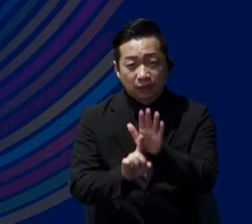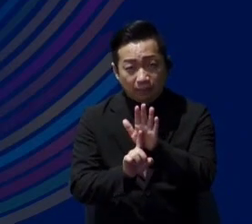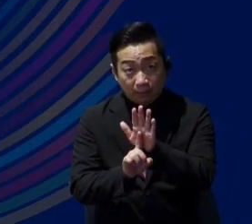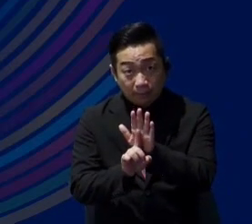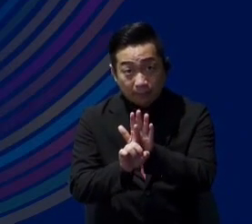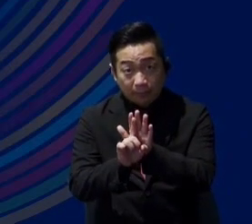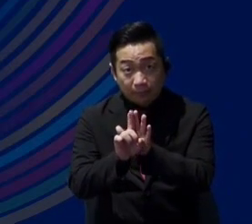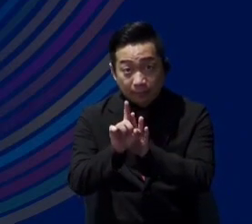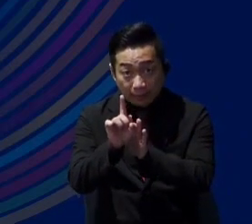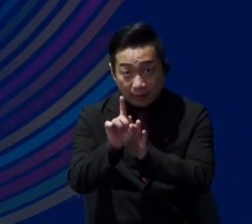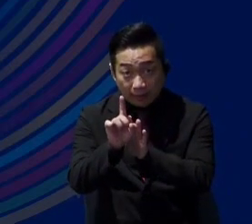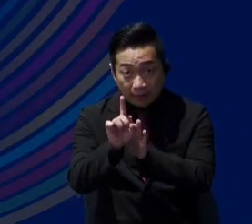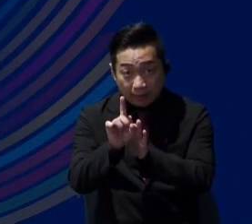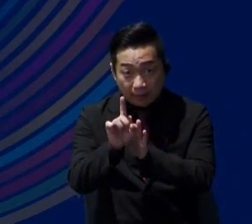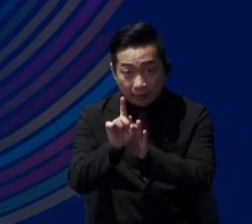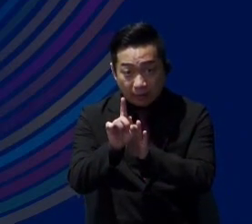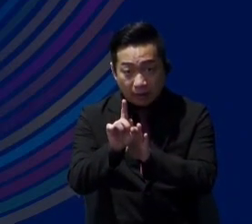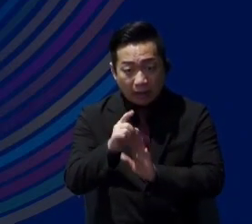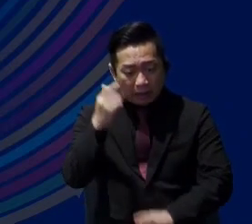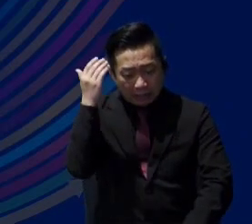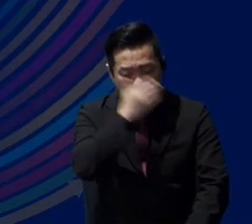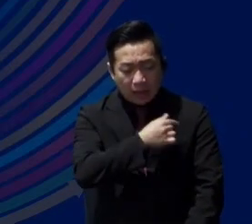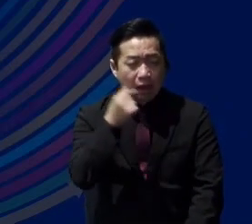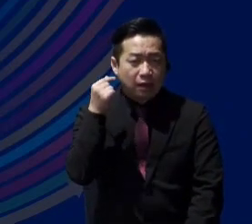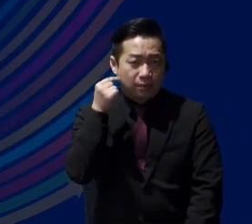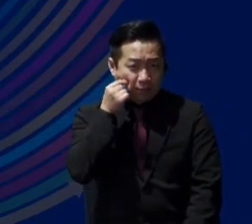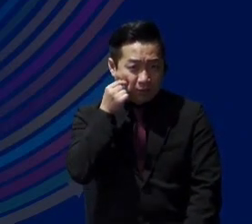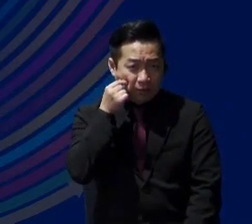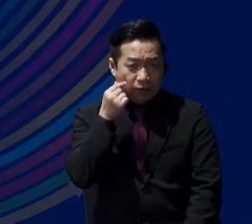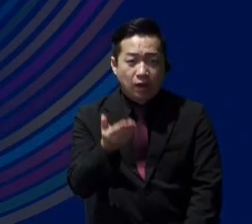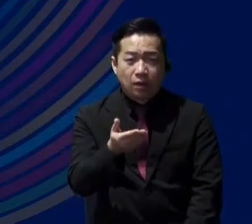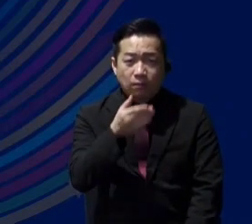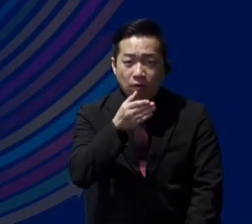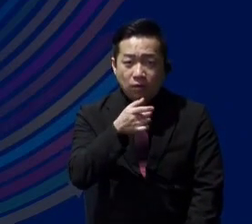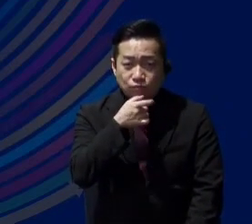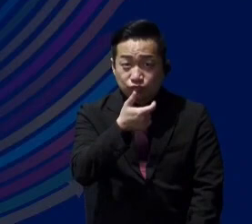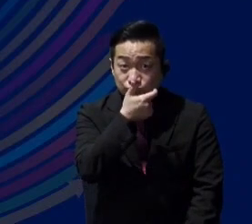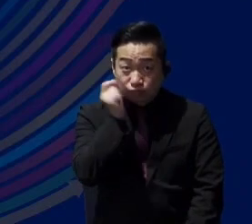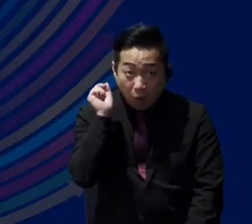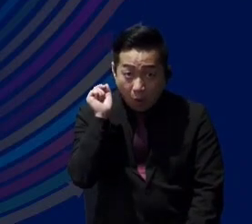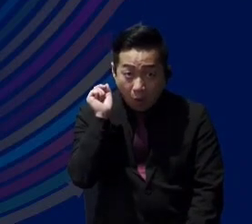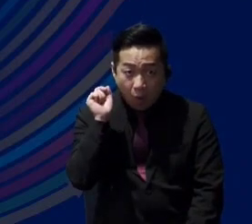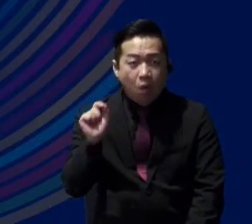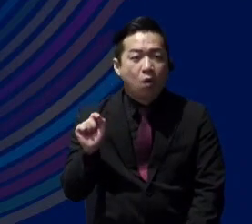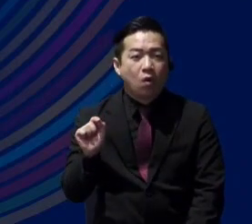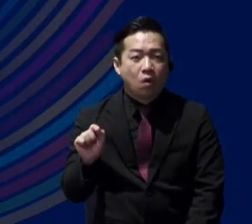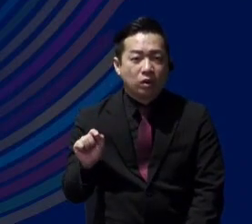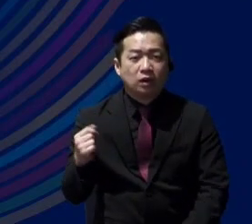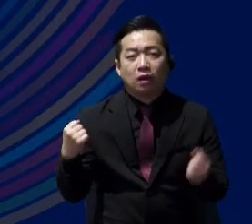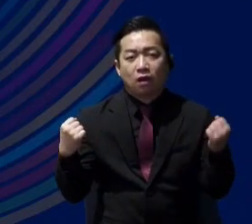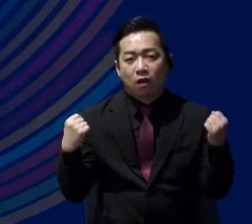determinants. But the health outcomes are quite stark. Respiratory disease as a result of